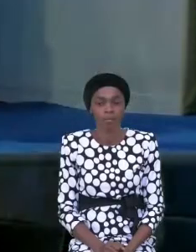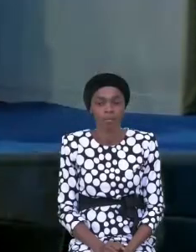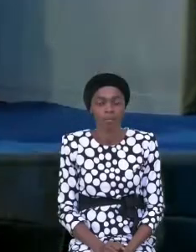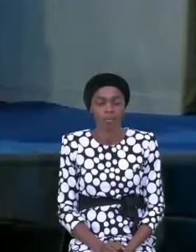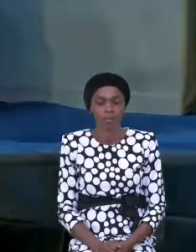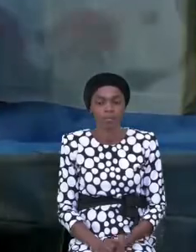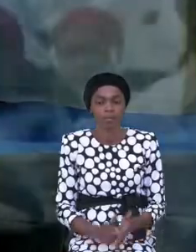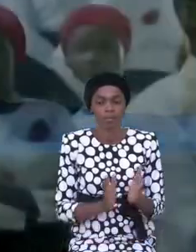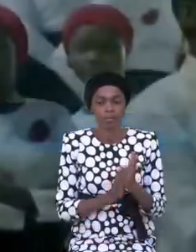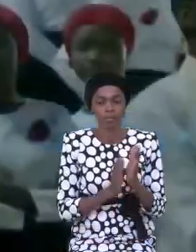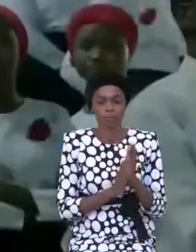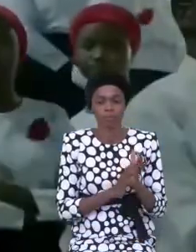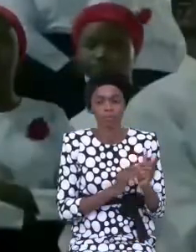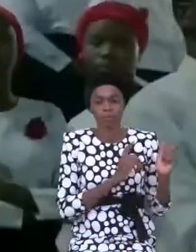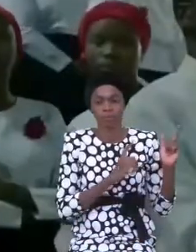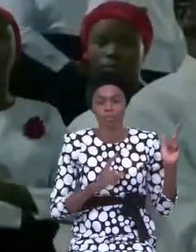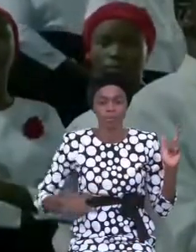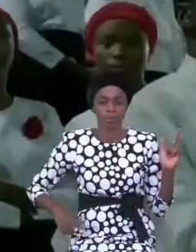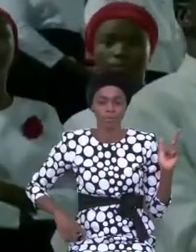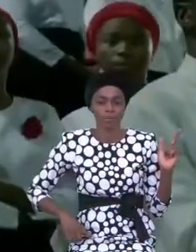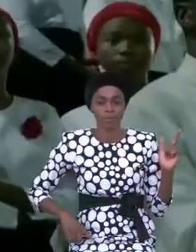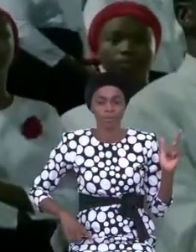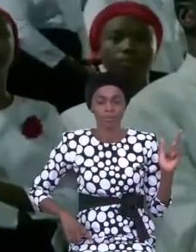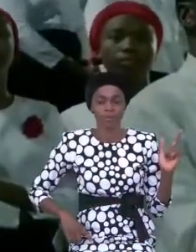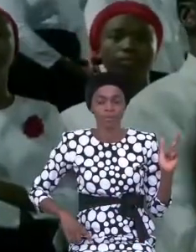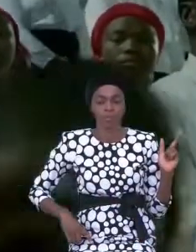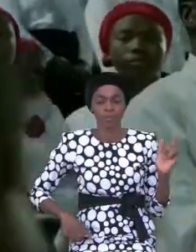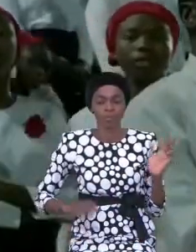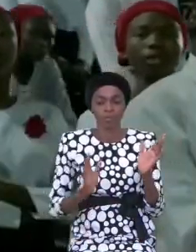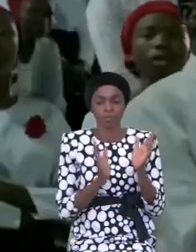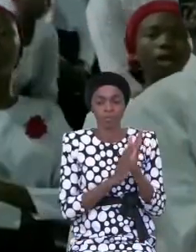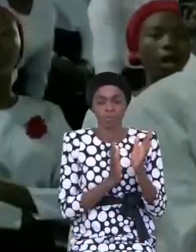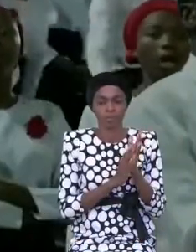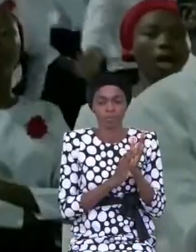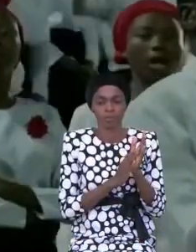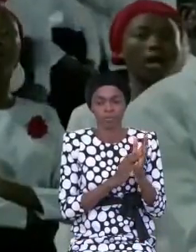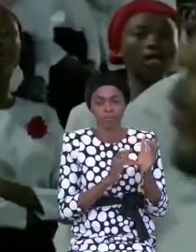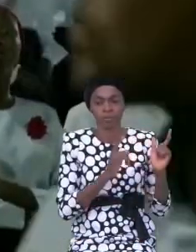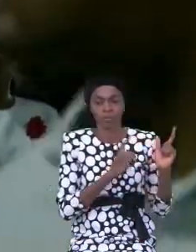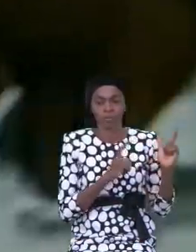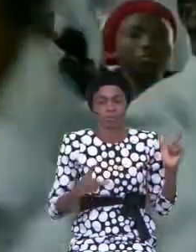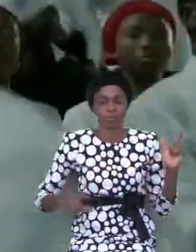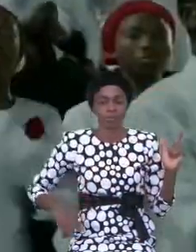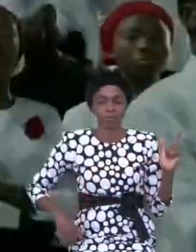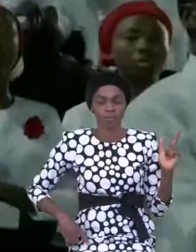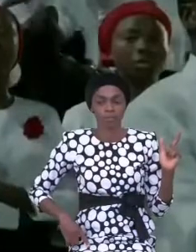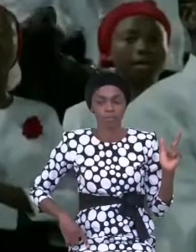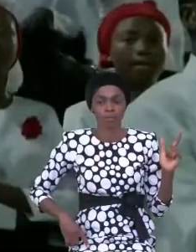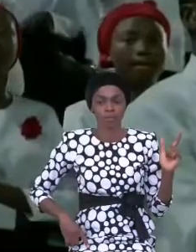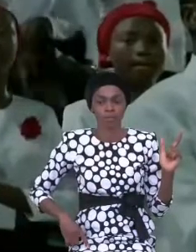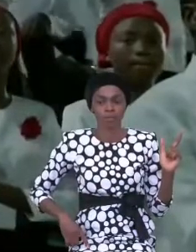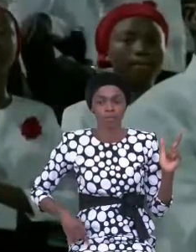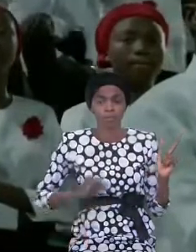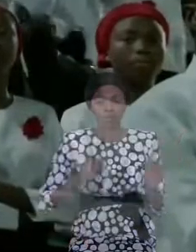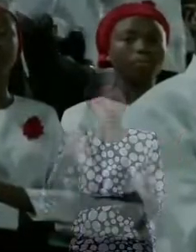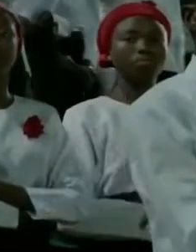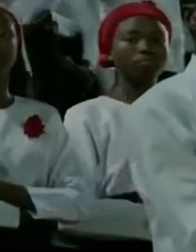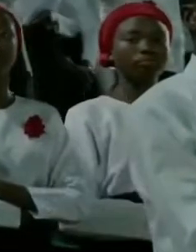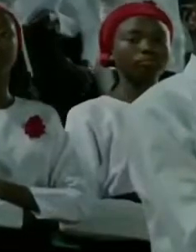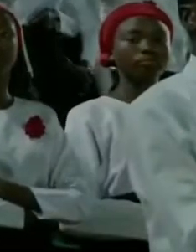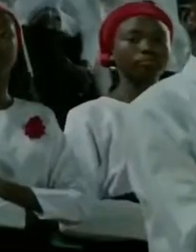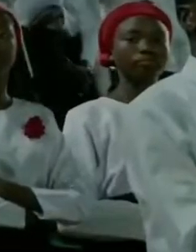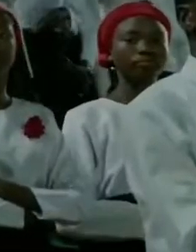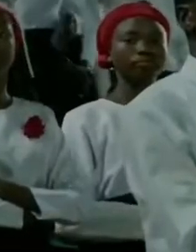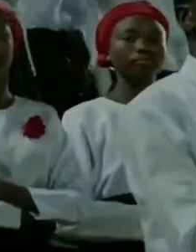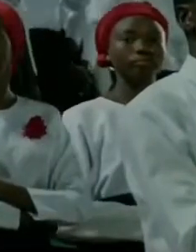Praise the Lord. I said, praise the Lord. I welcome everyone to